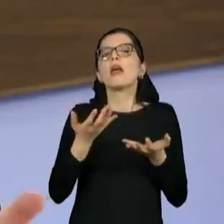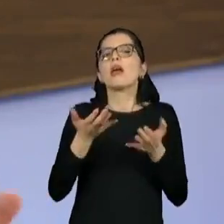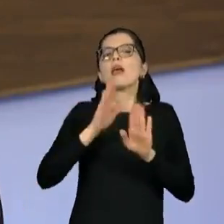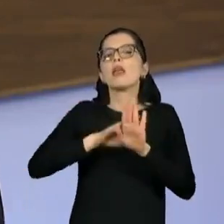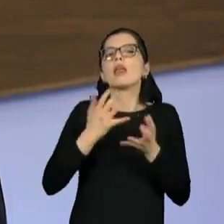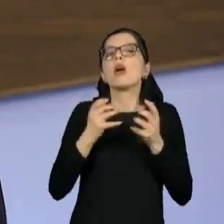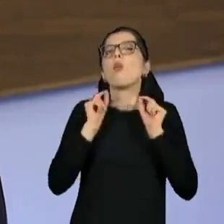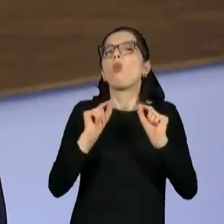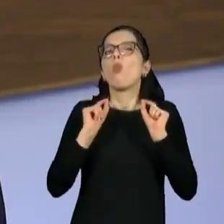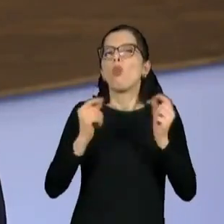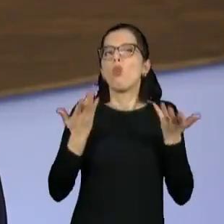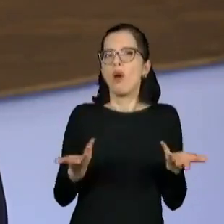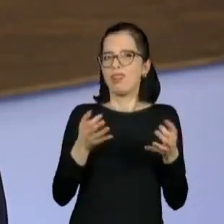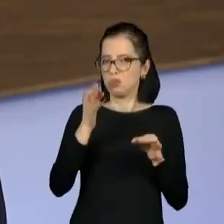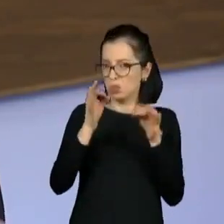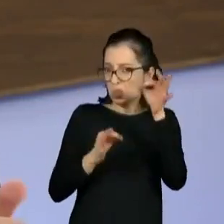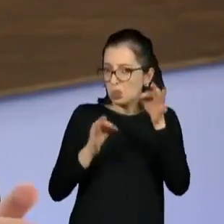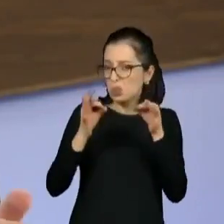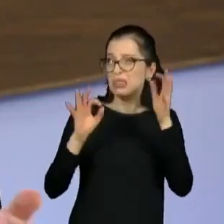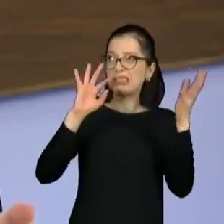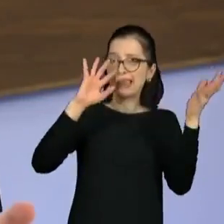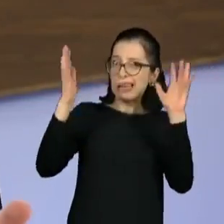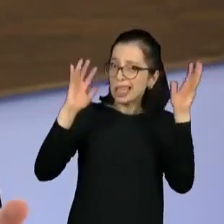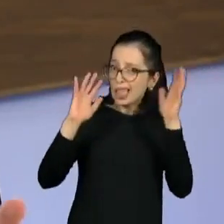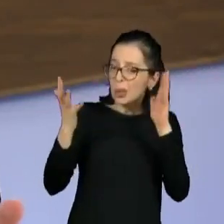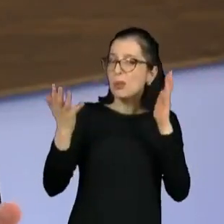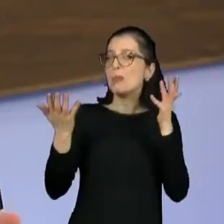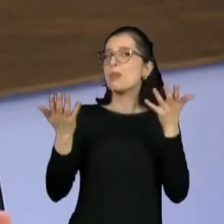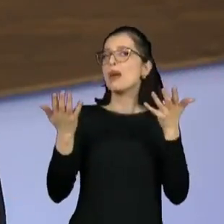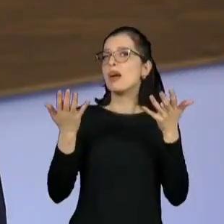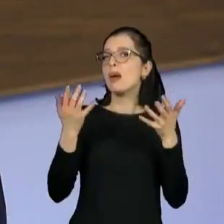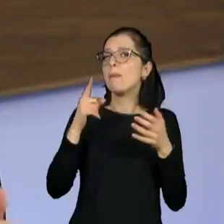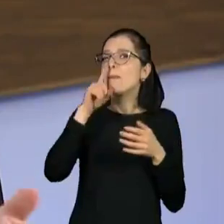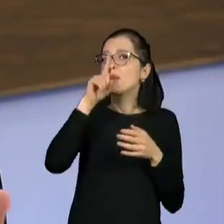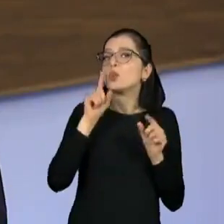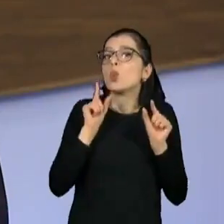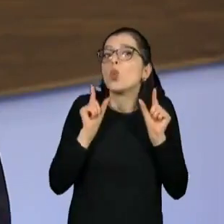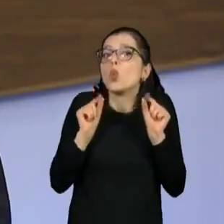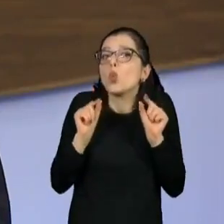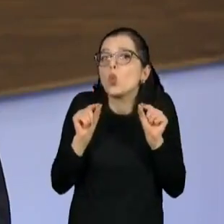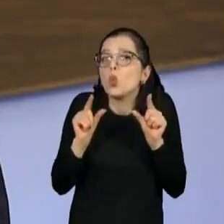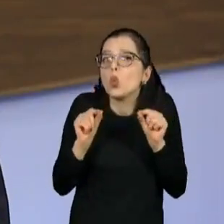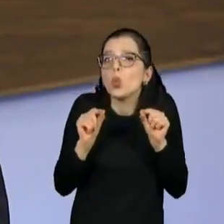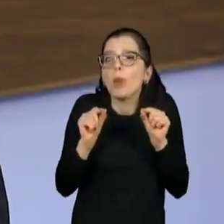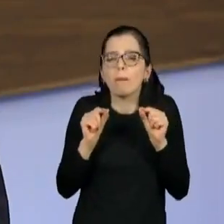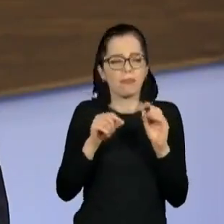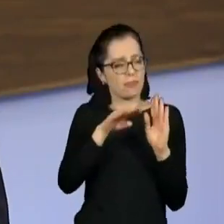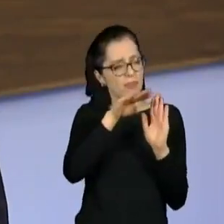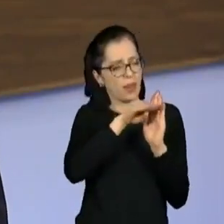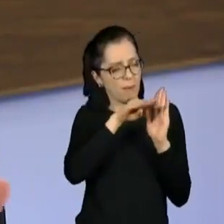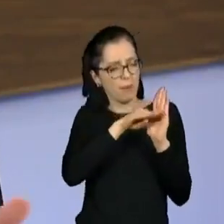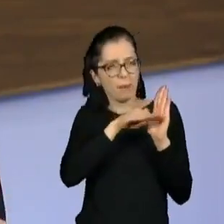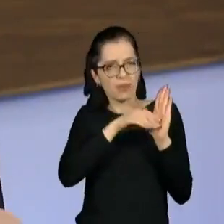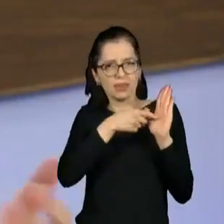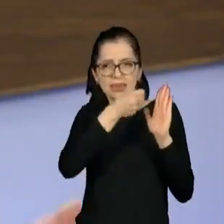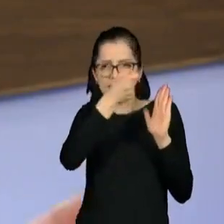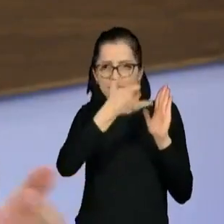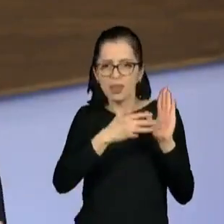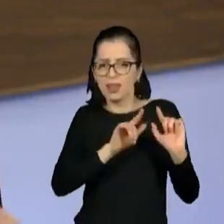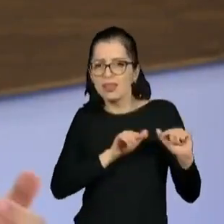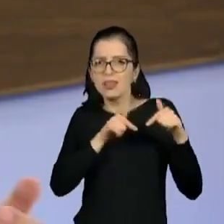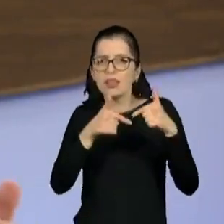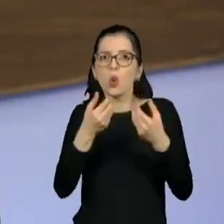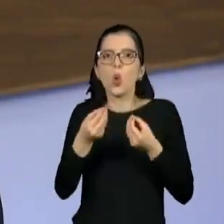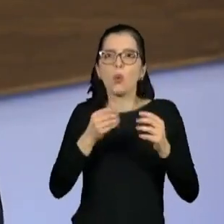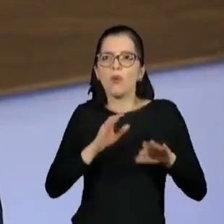que a justiça climática corre em não ser implementada todas as questões que vão ser colocadas lá, mas